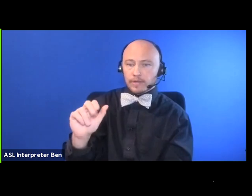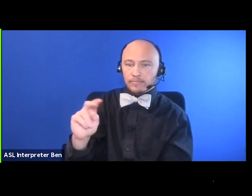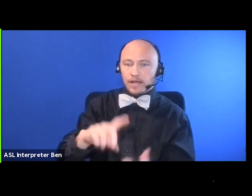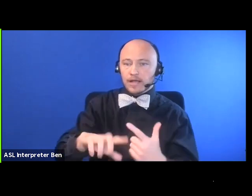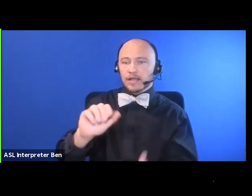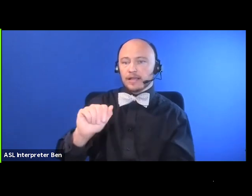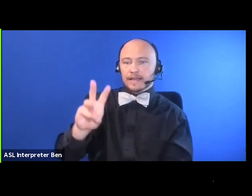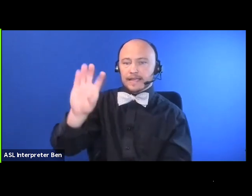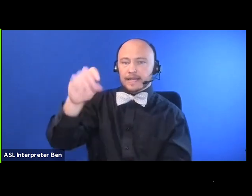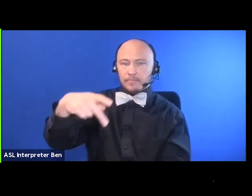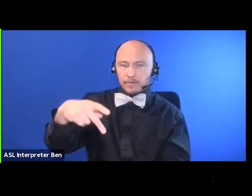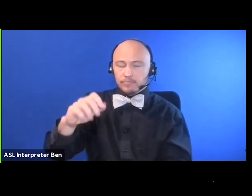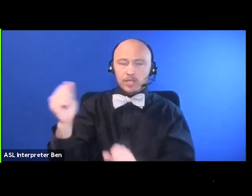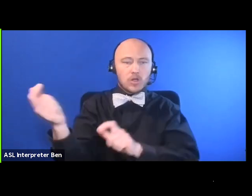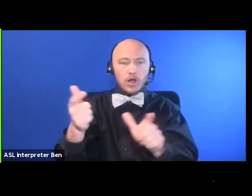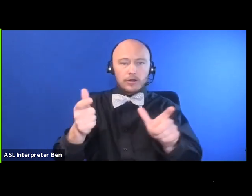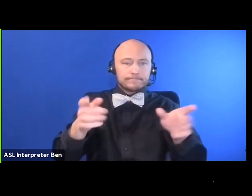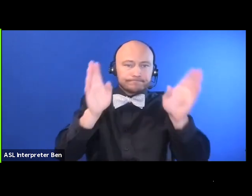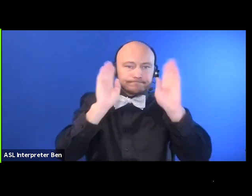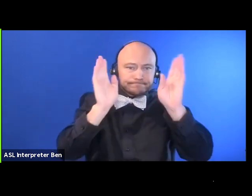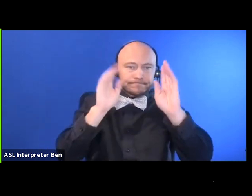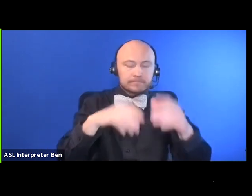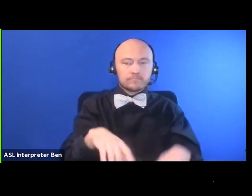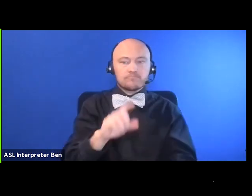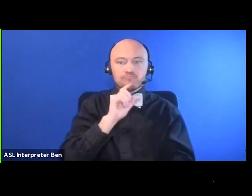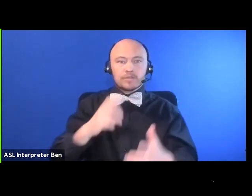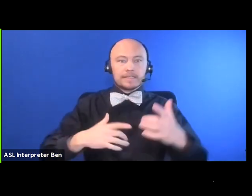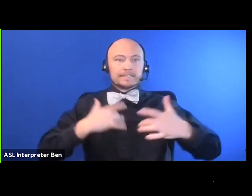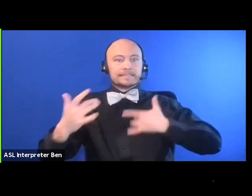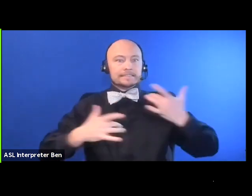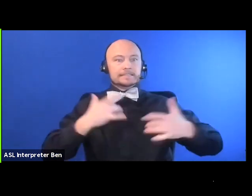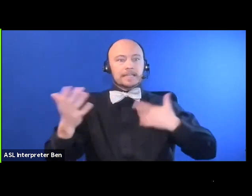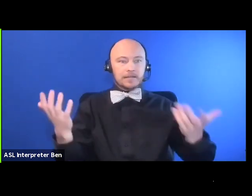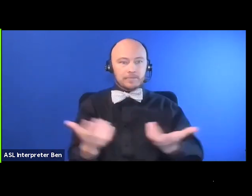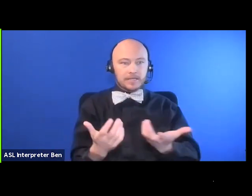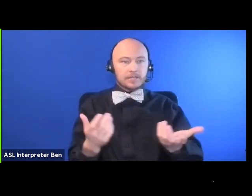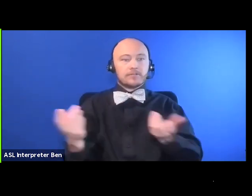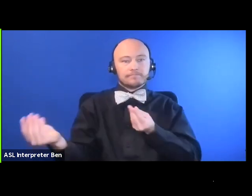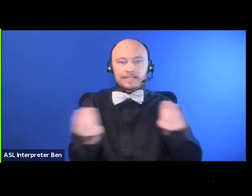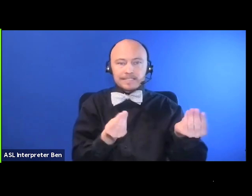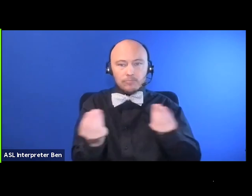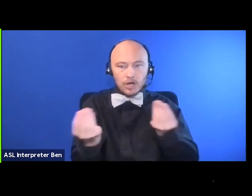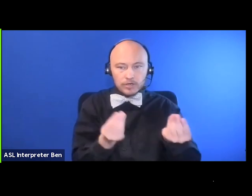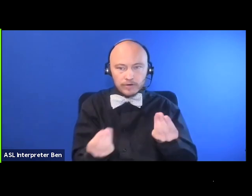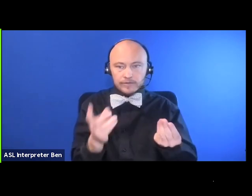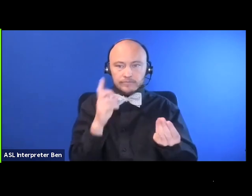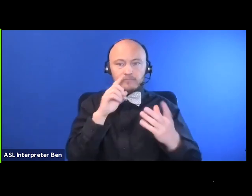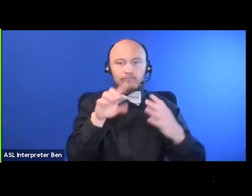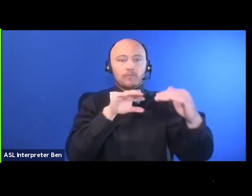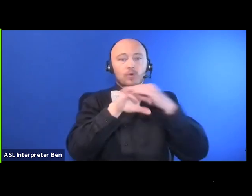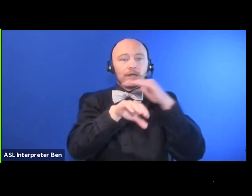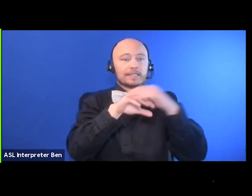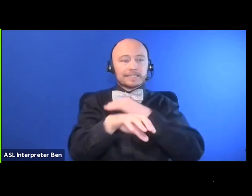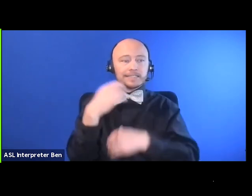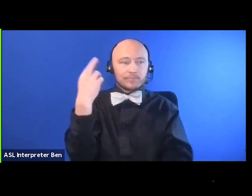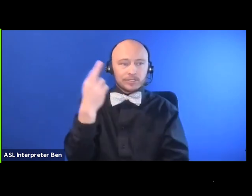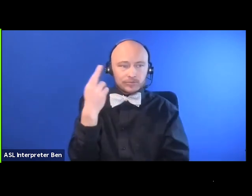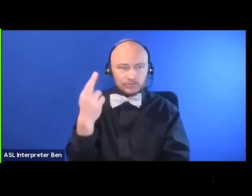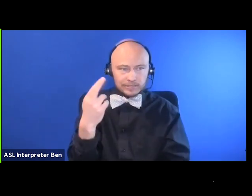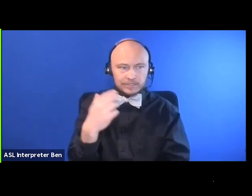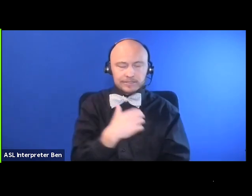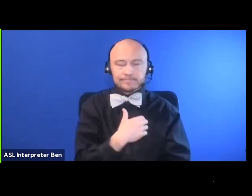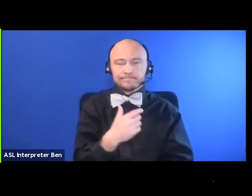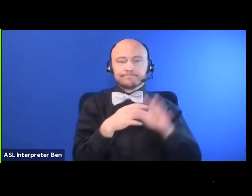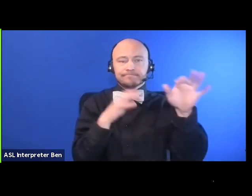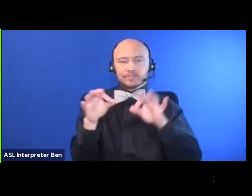and all the viewers out there. You know, I'm thrilled to be here as a moderator for accessibility purposes, I'd like to